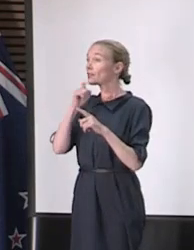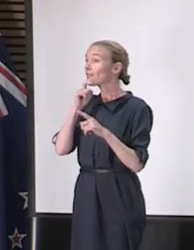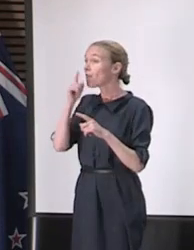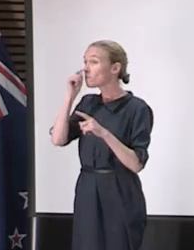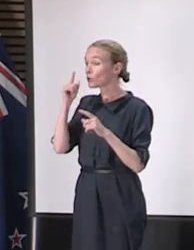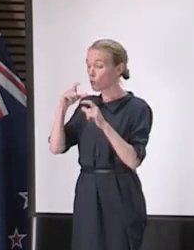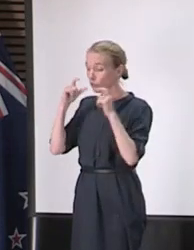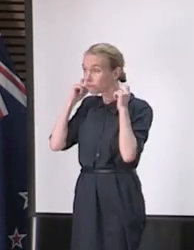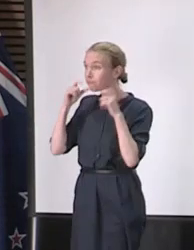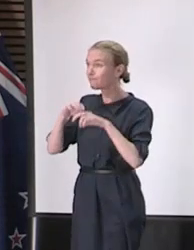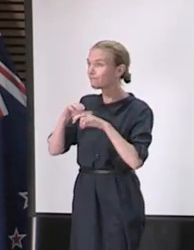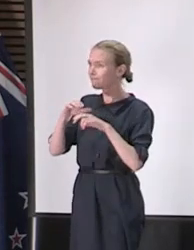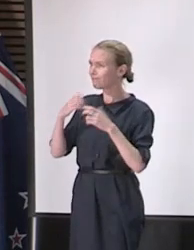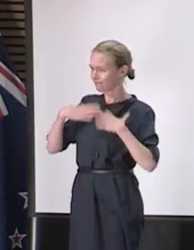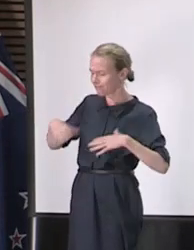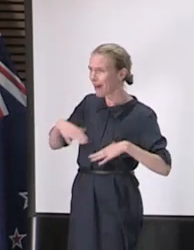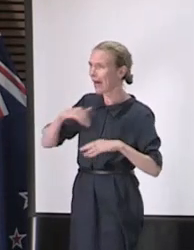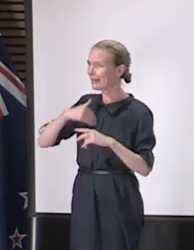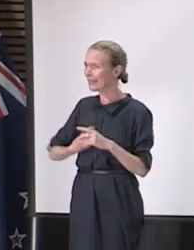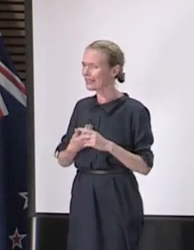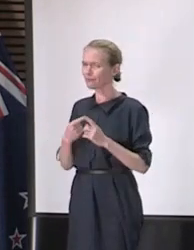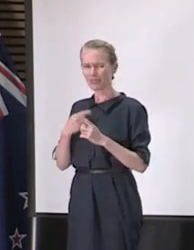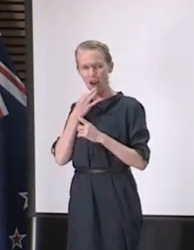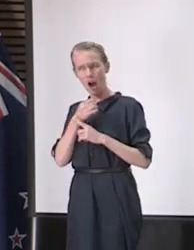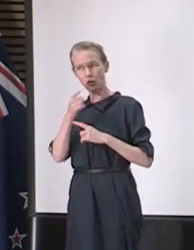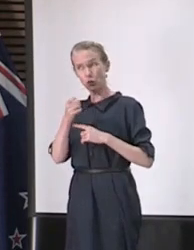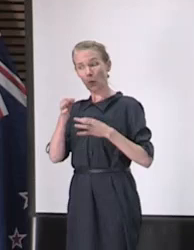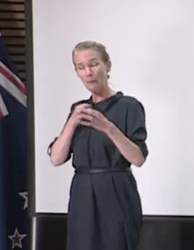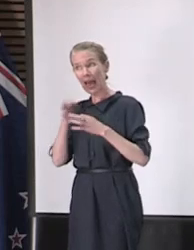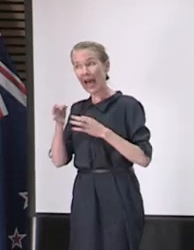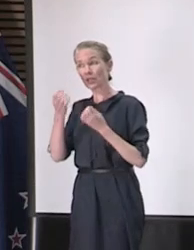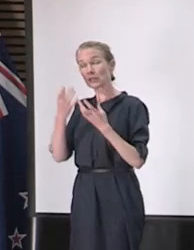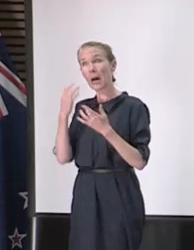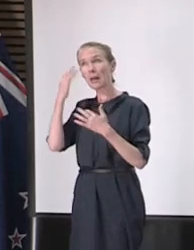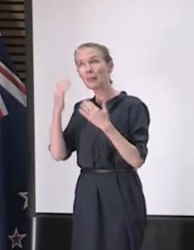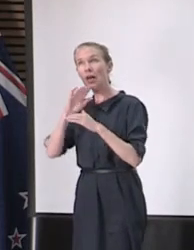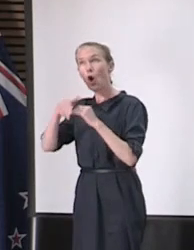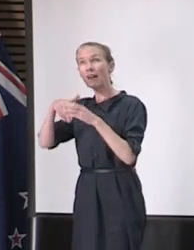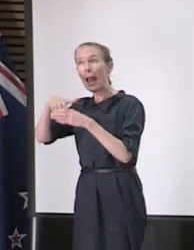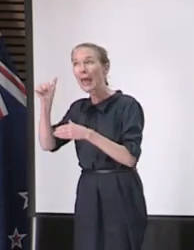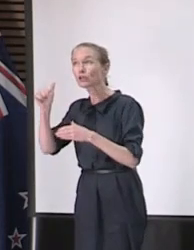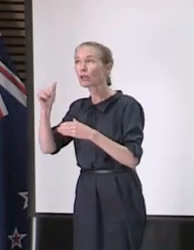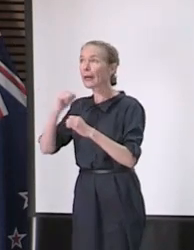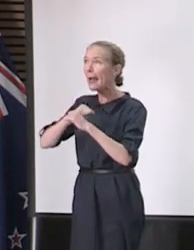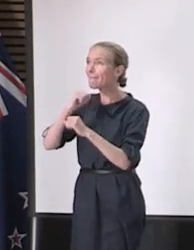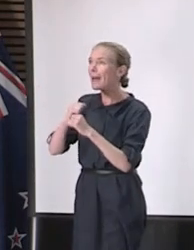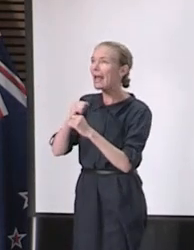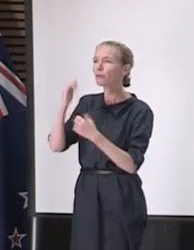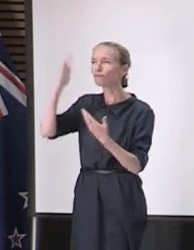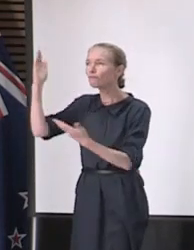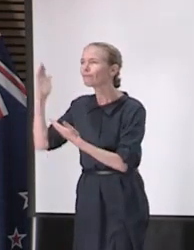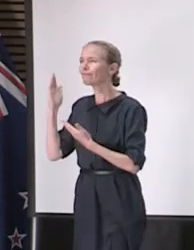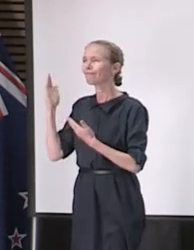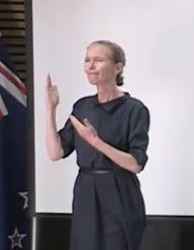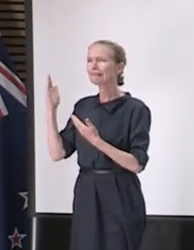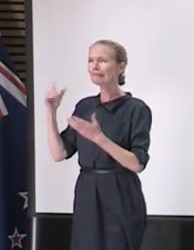the election trail? Actually, only really, if I'm honest, only in passing. You can imagine why the election